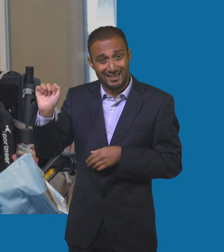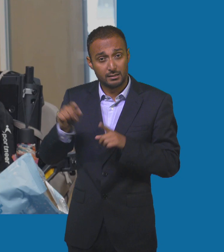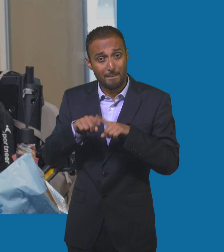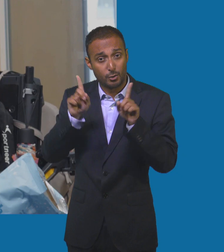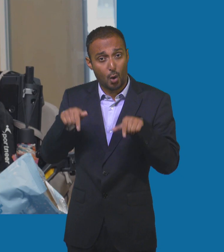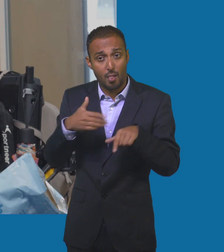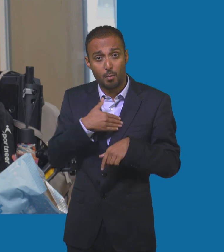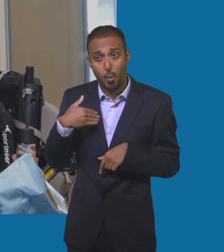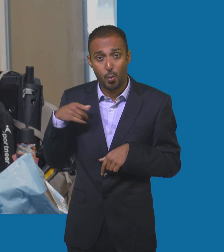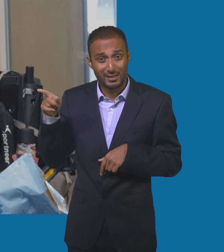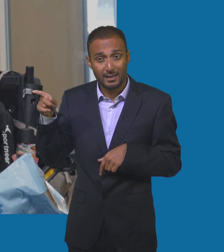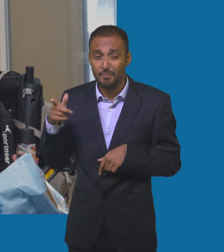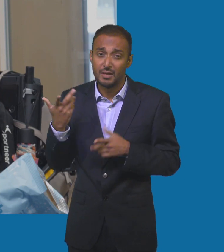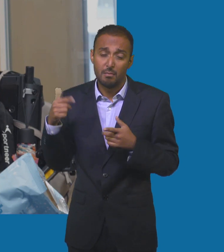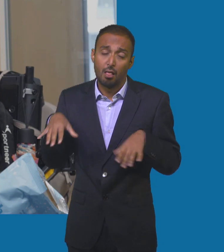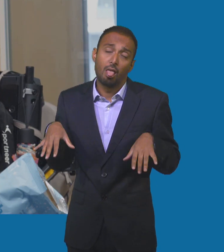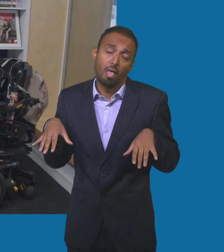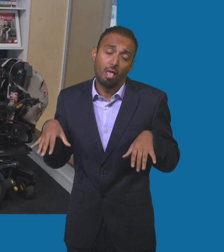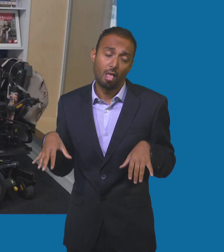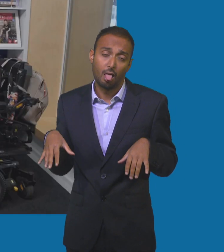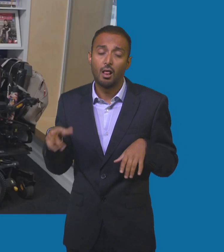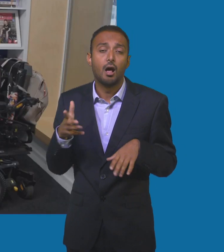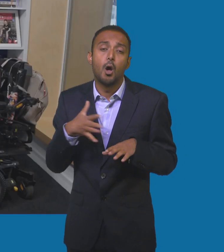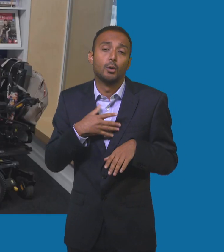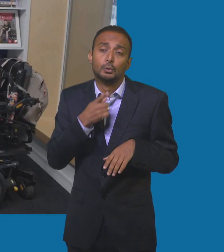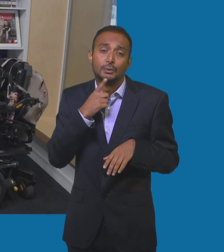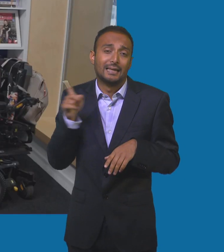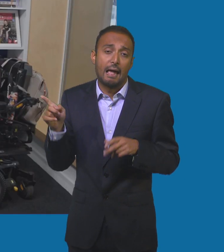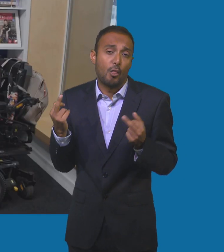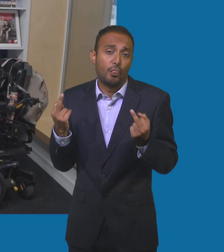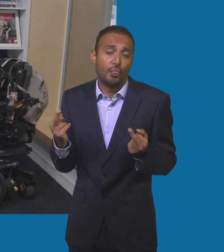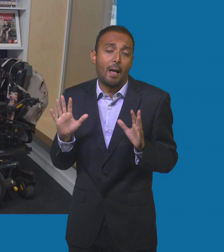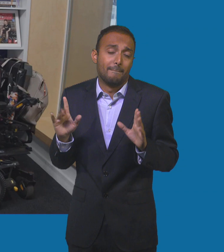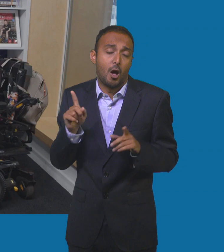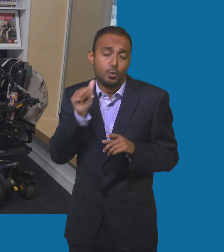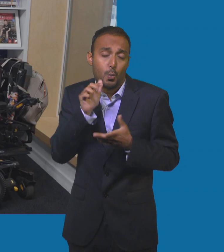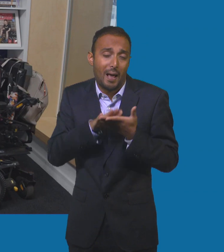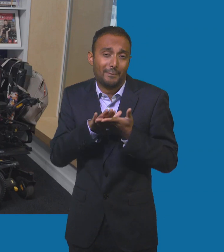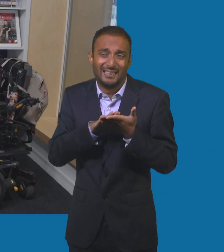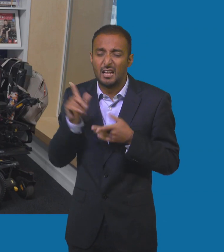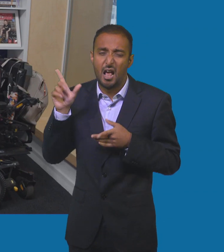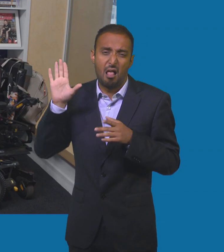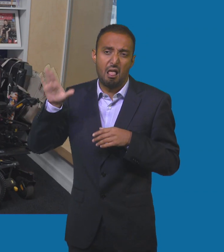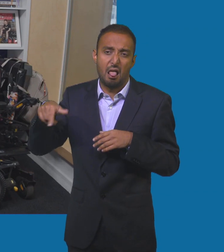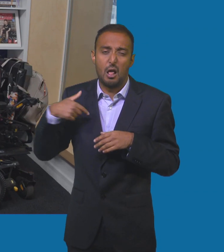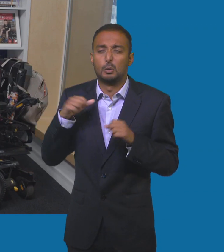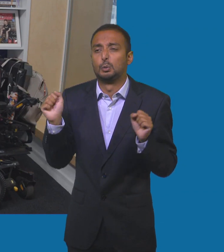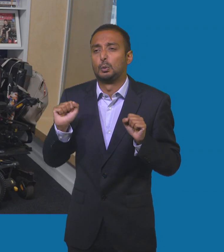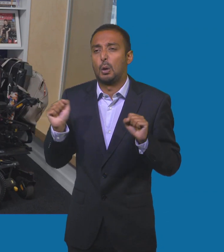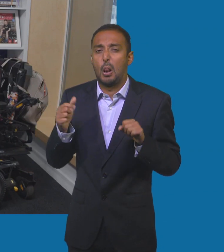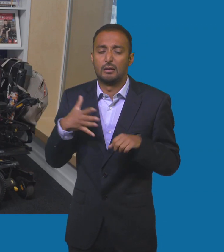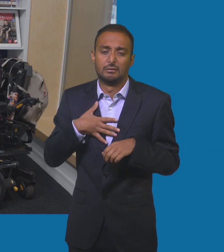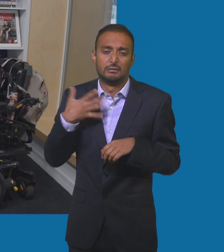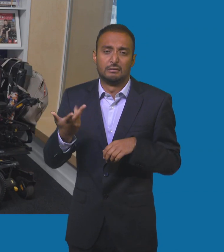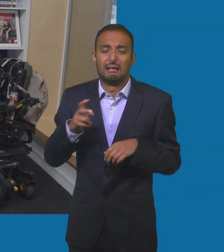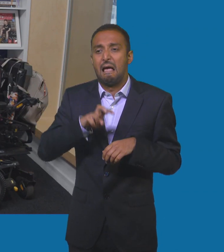sluggish. And, you know, don't want to use the word lazy, but you know what I mean? You don't want to get out. It's too cold. No, but you actually raise a good